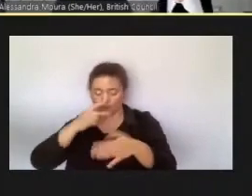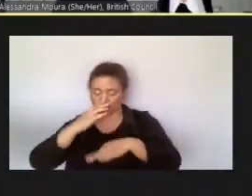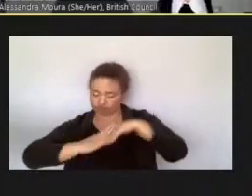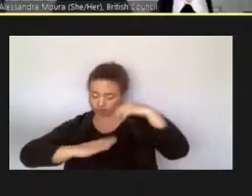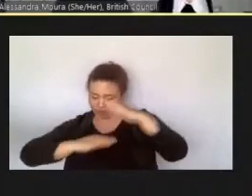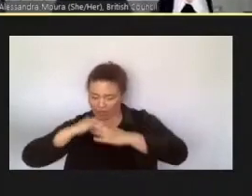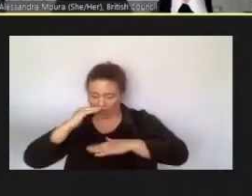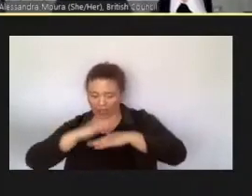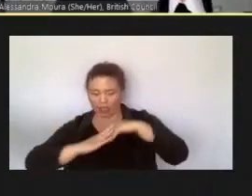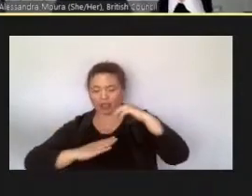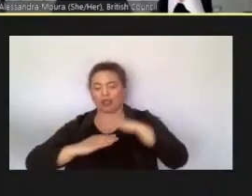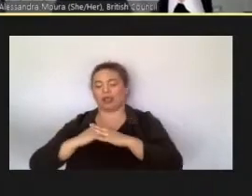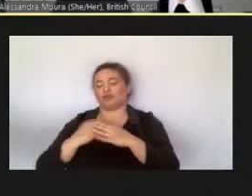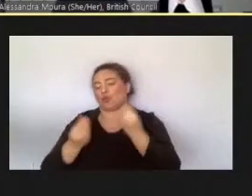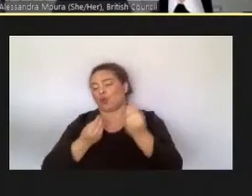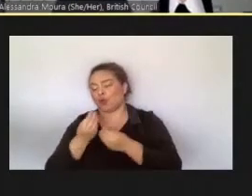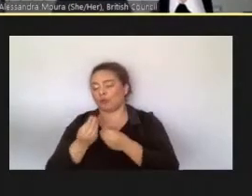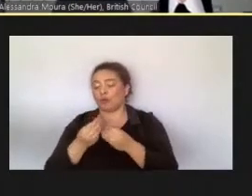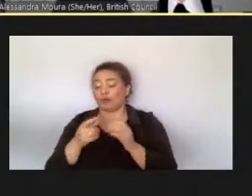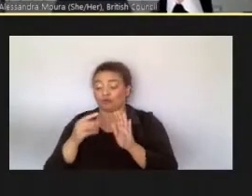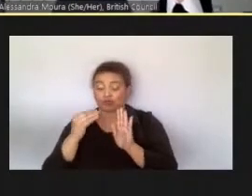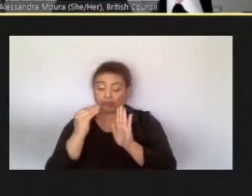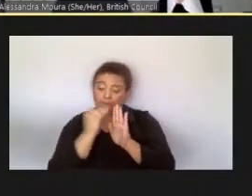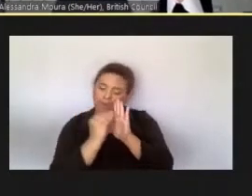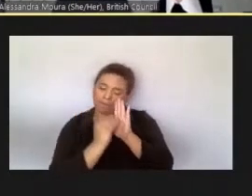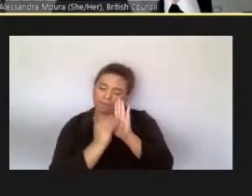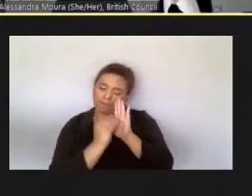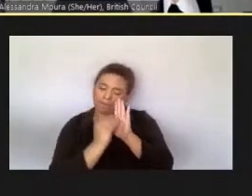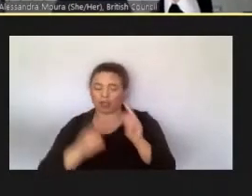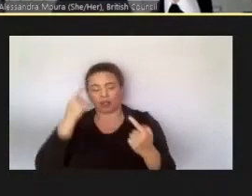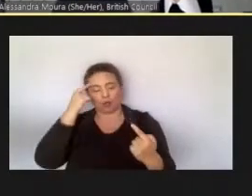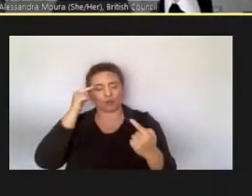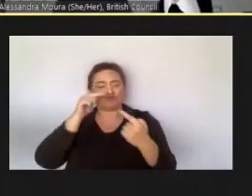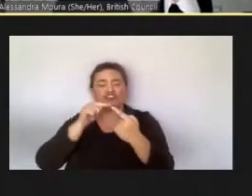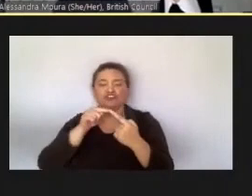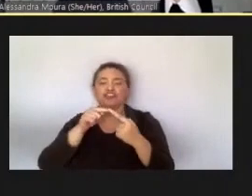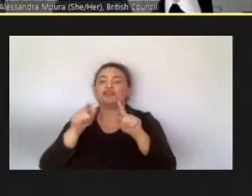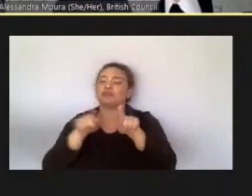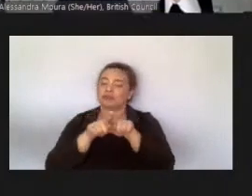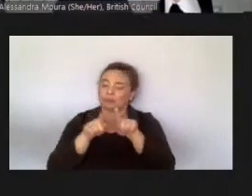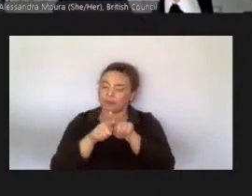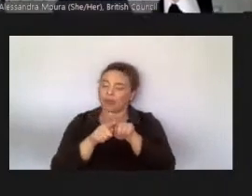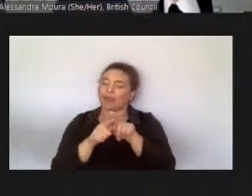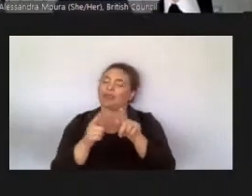I think it's a teaching diary.